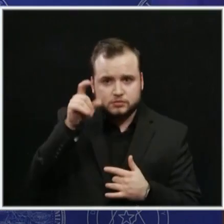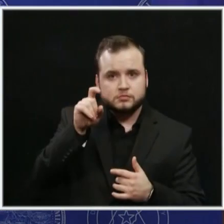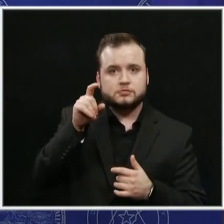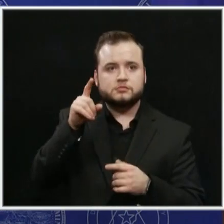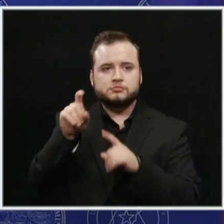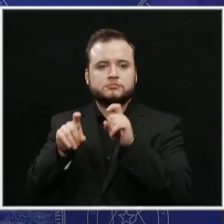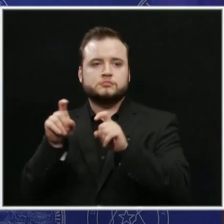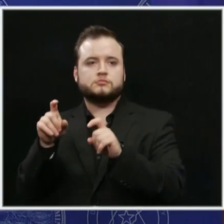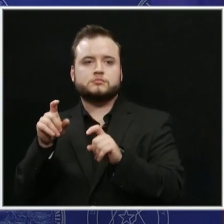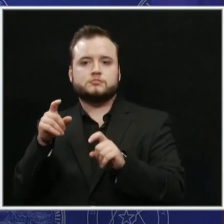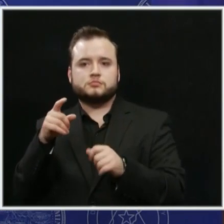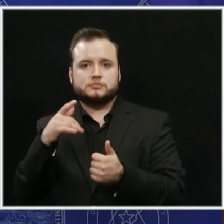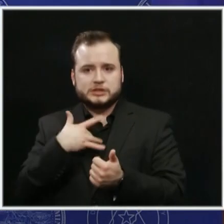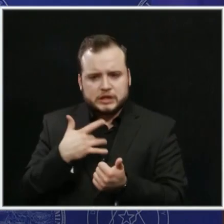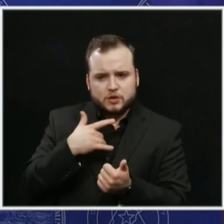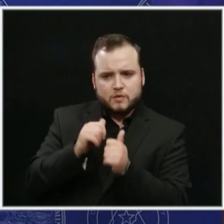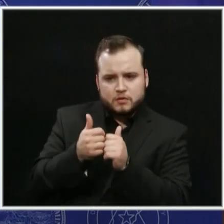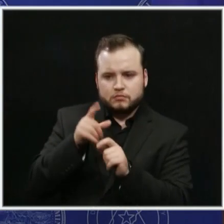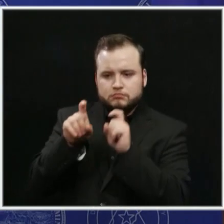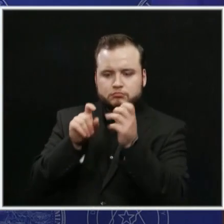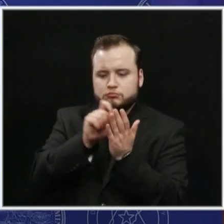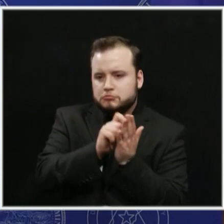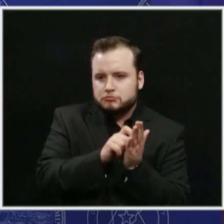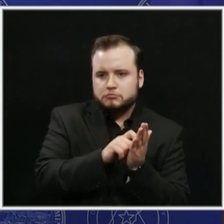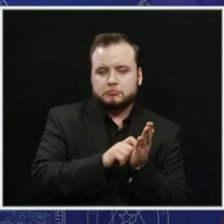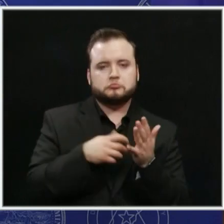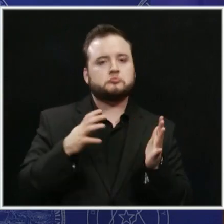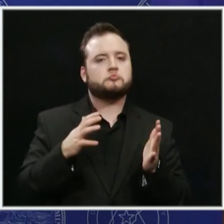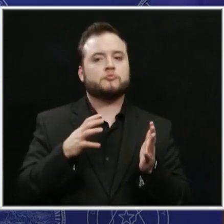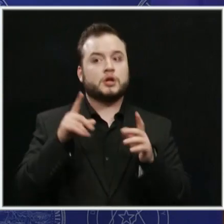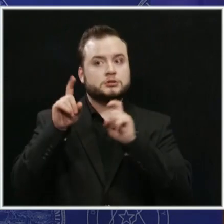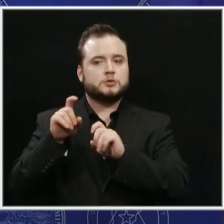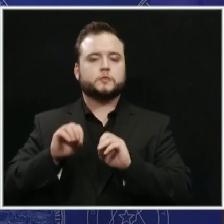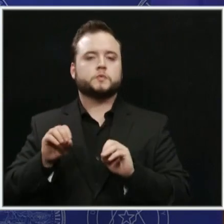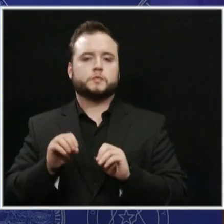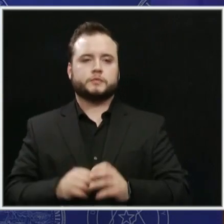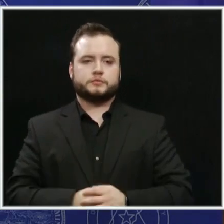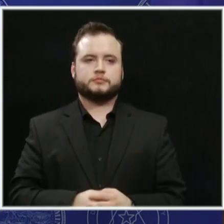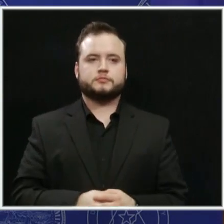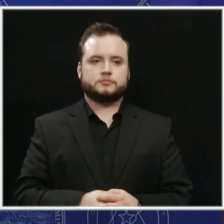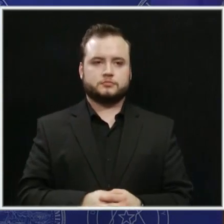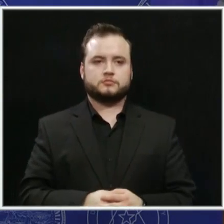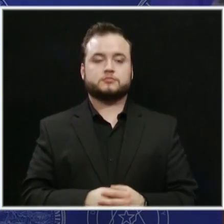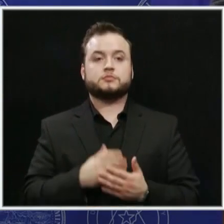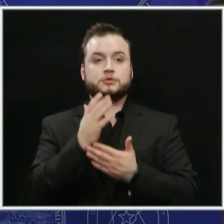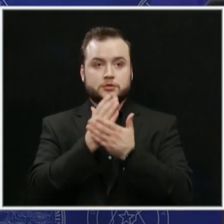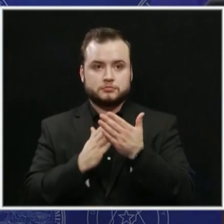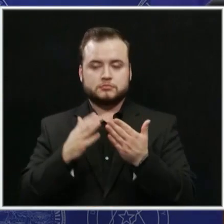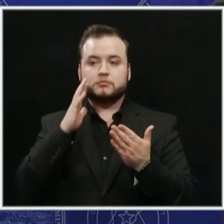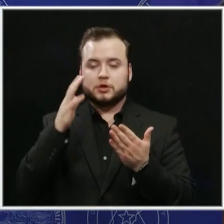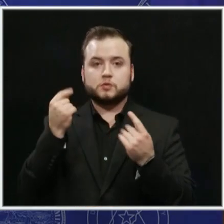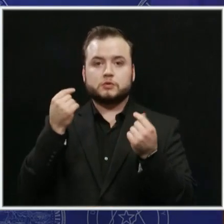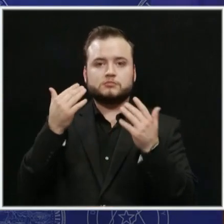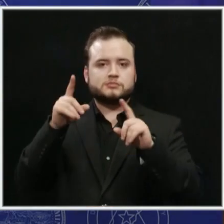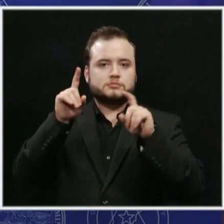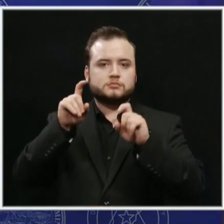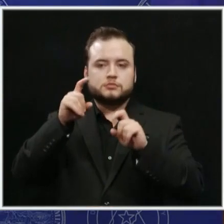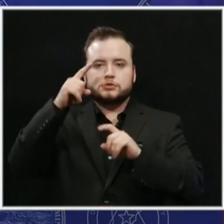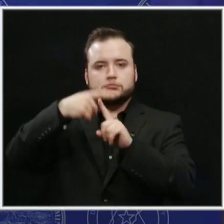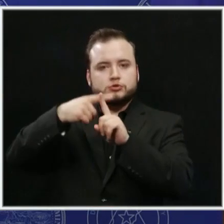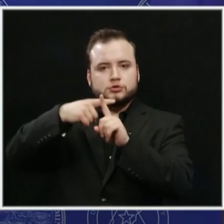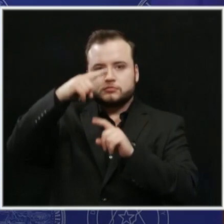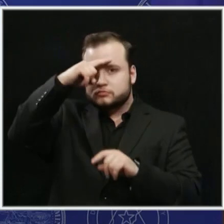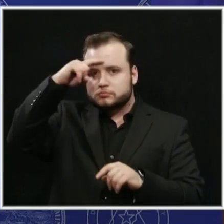doing that, that menu of health checks, some of them using temperature screening, the JBS, and